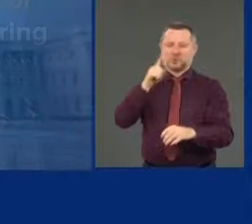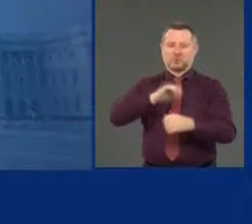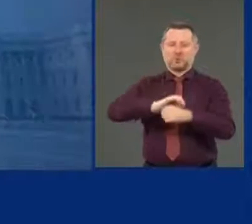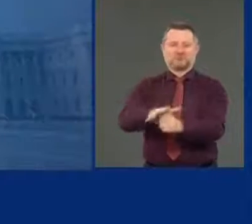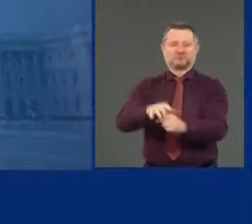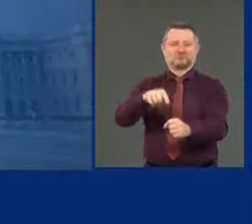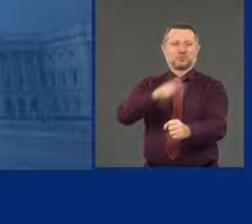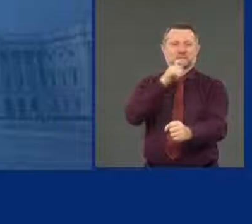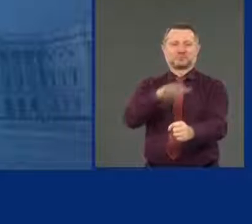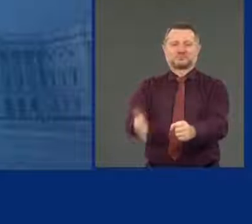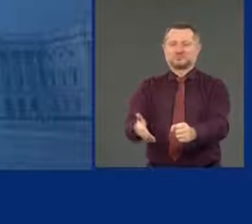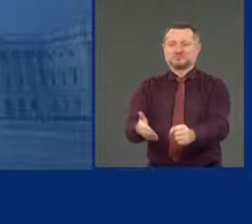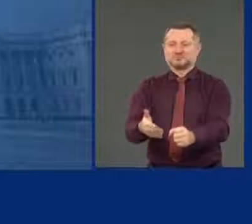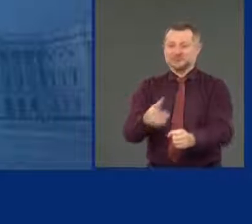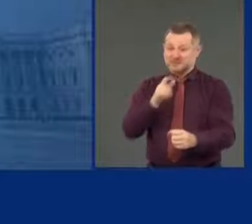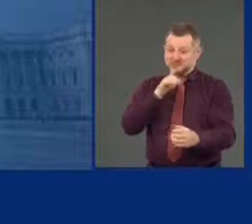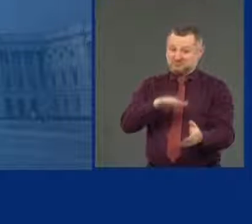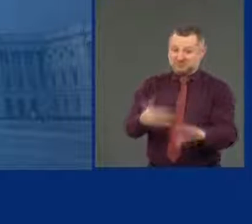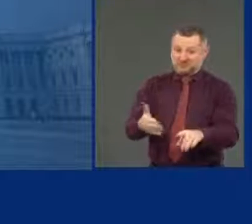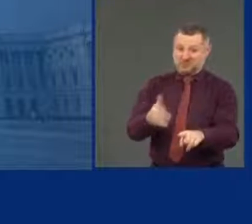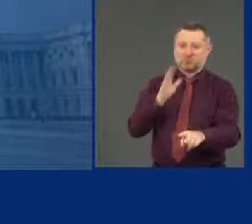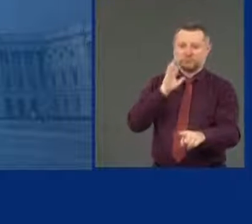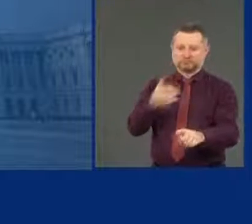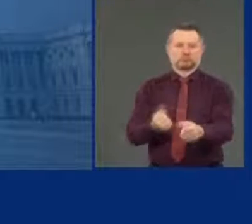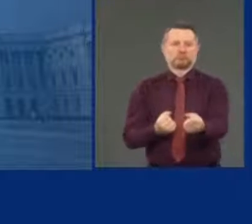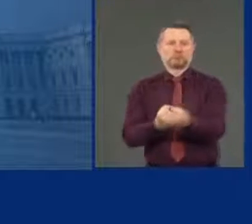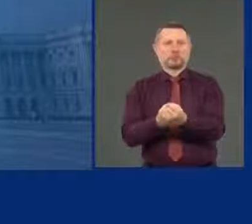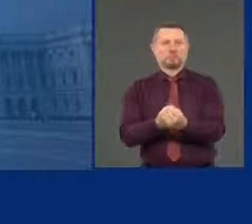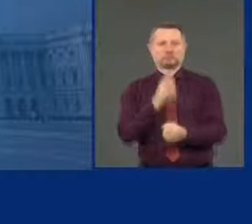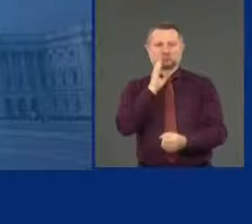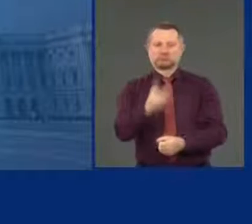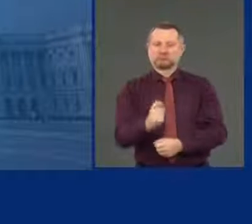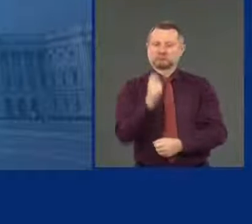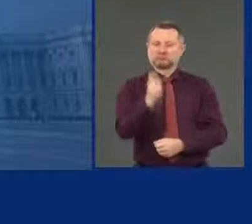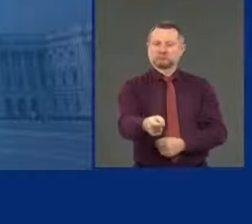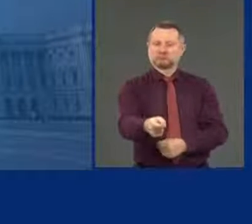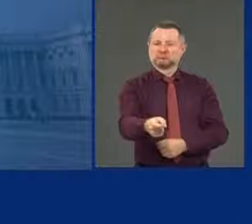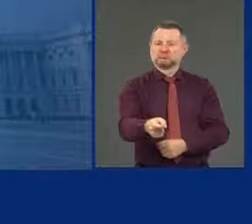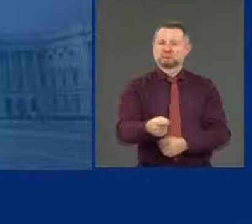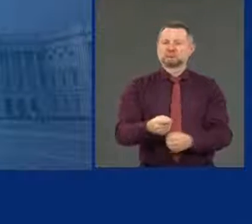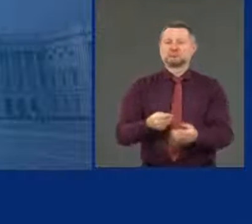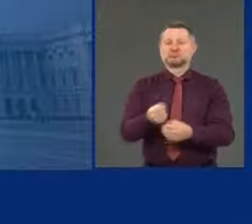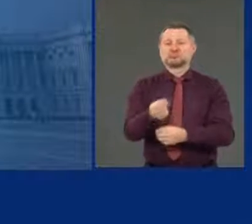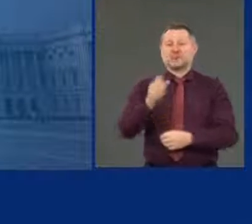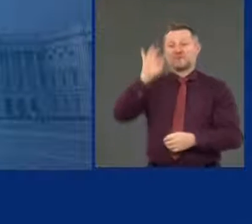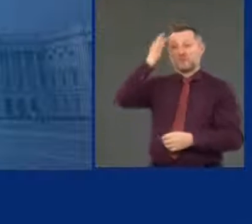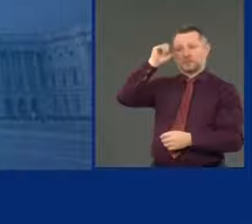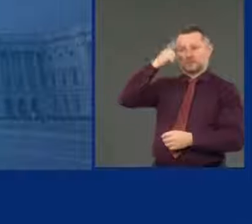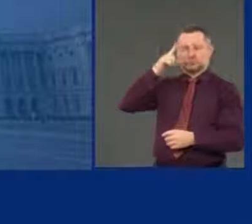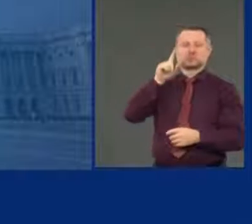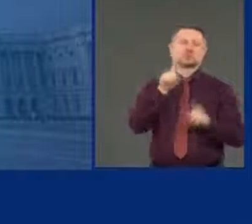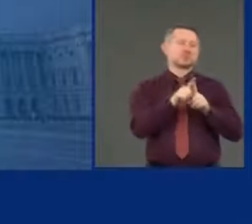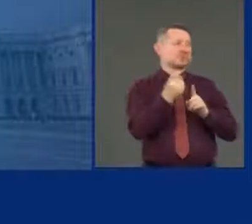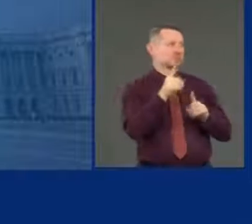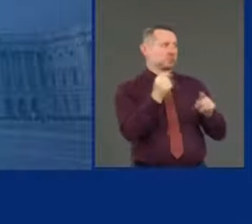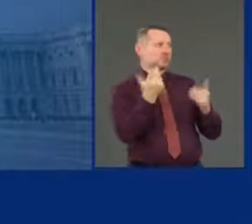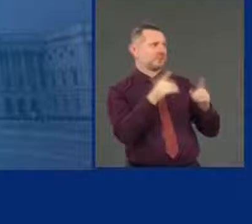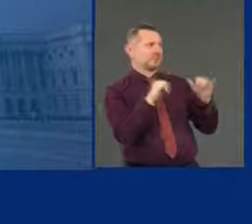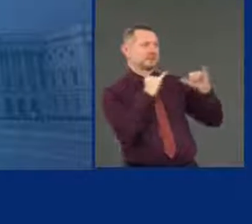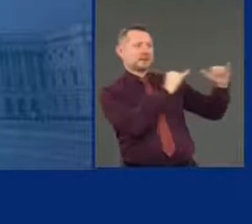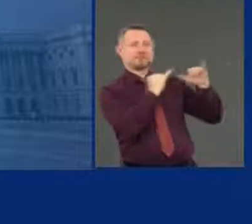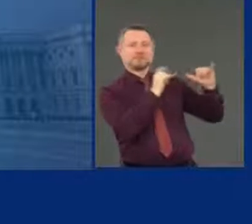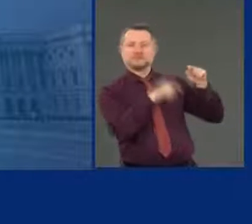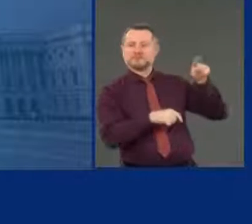during this emergency. I also believe the federal government should be doing the same, honoring